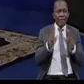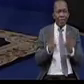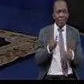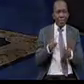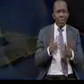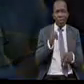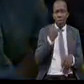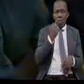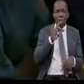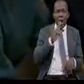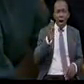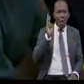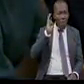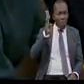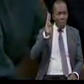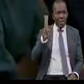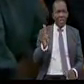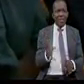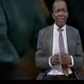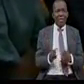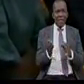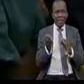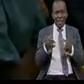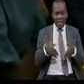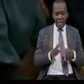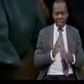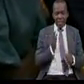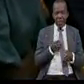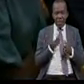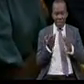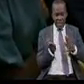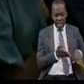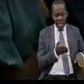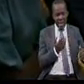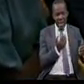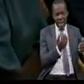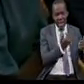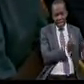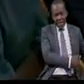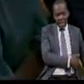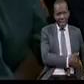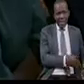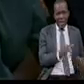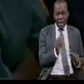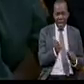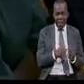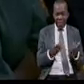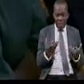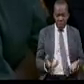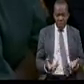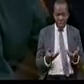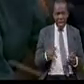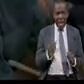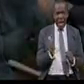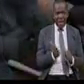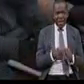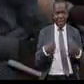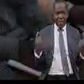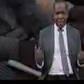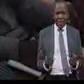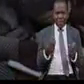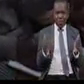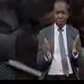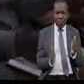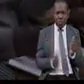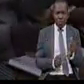every weight and the sin which so easily besets us, and let us